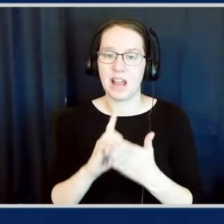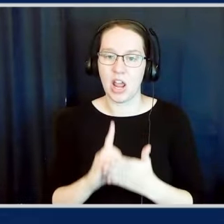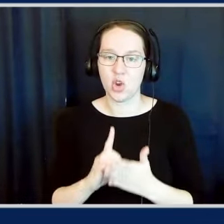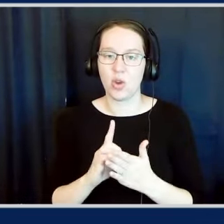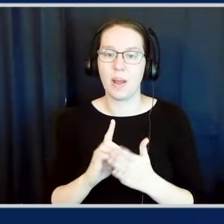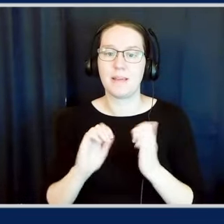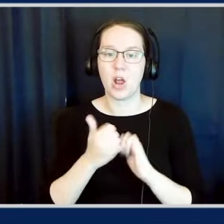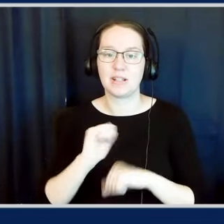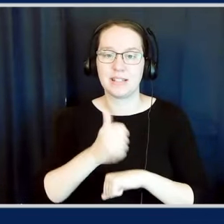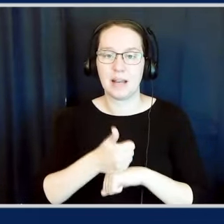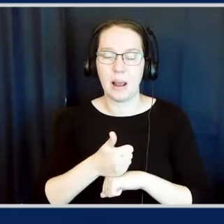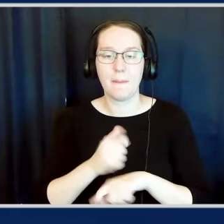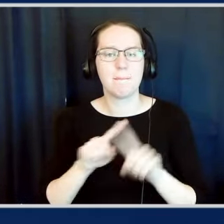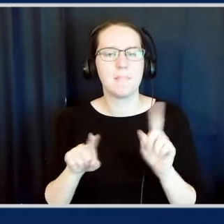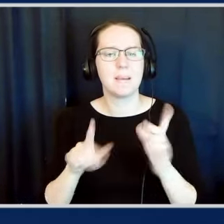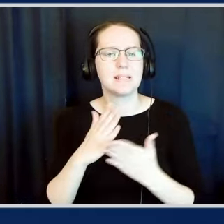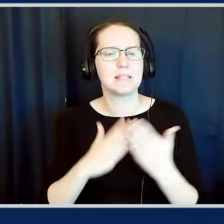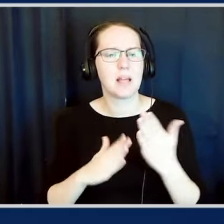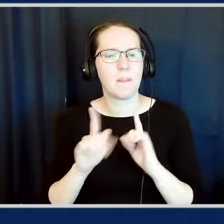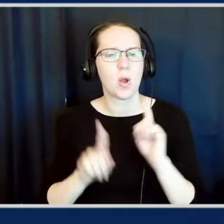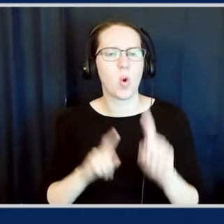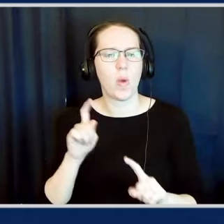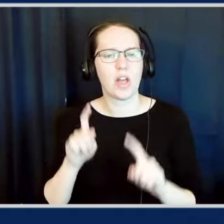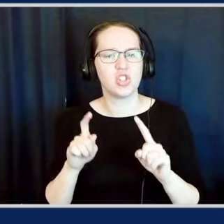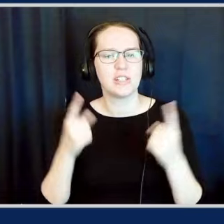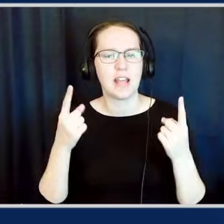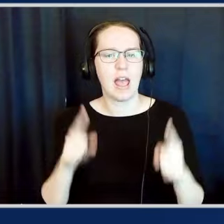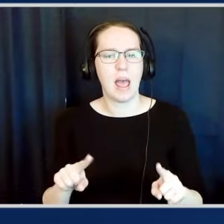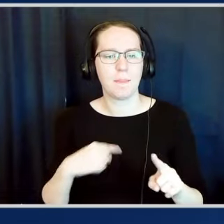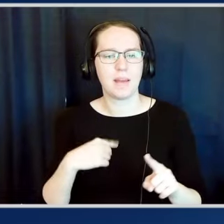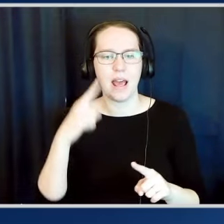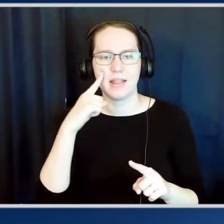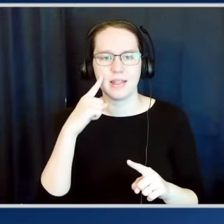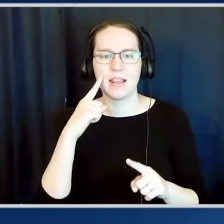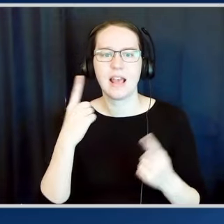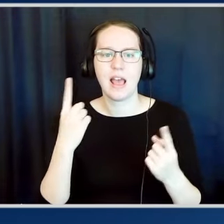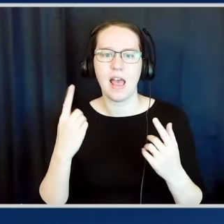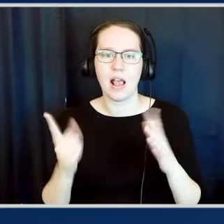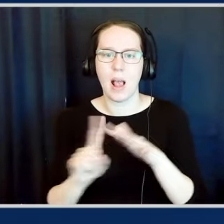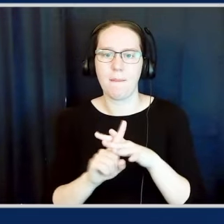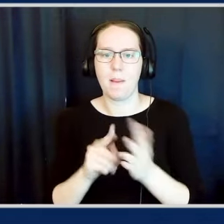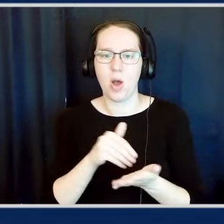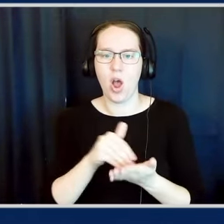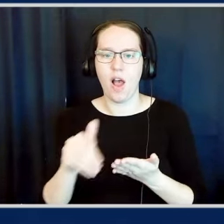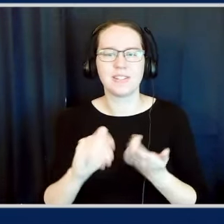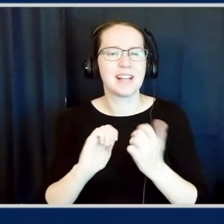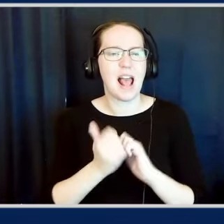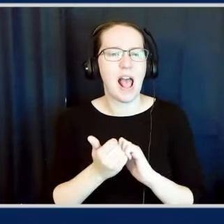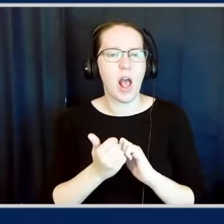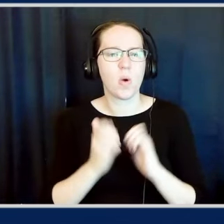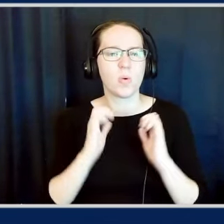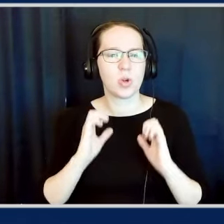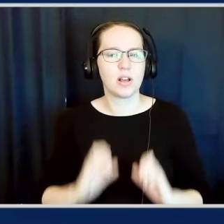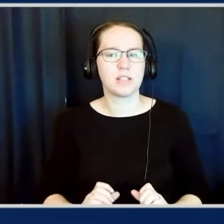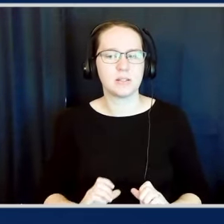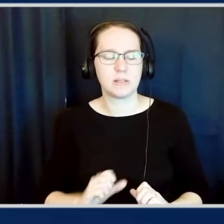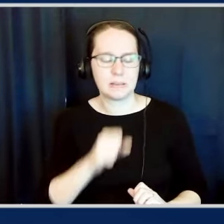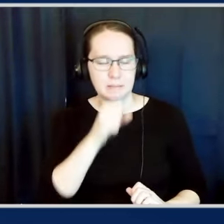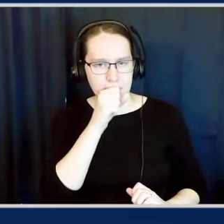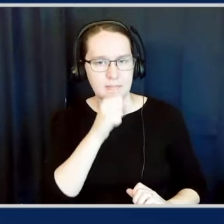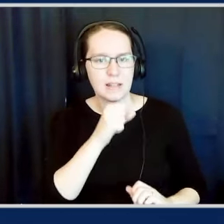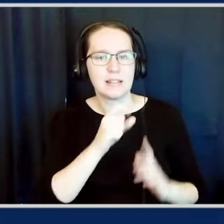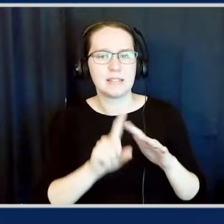a couple of valid questions that happen that I think they're here all the time is how do customers, excuse me, set it up? I think